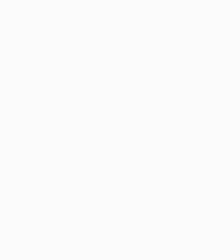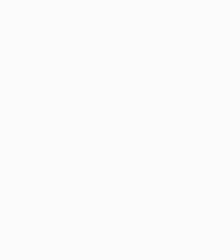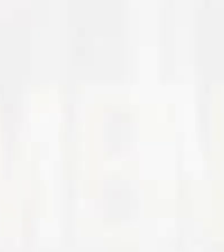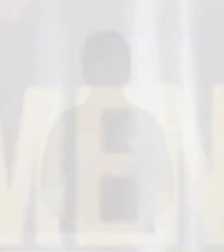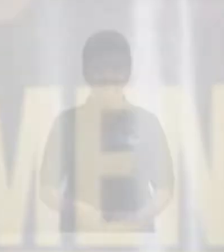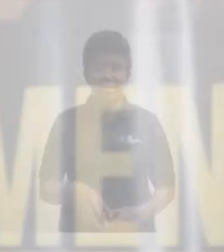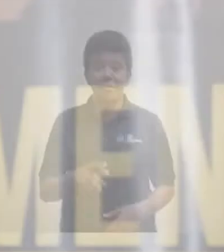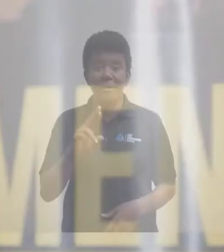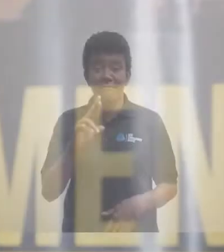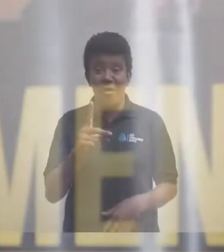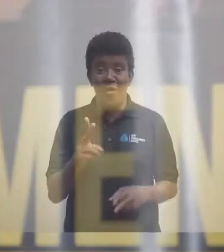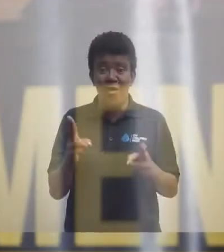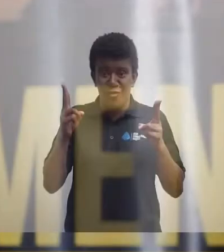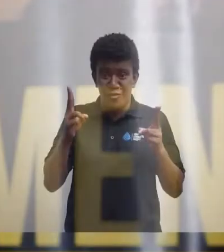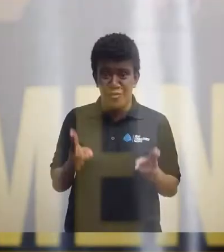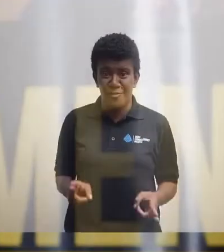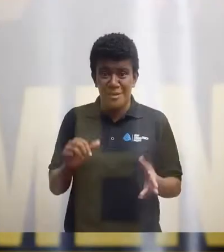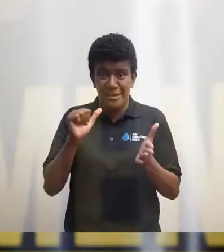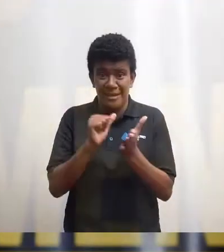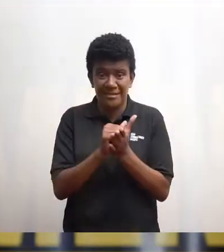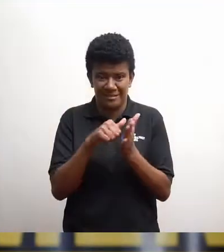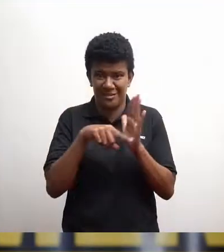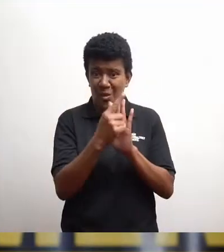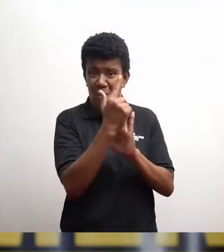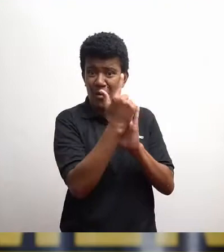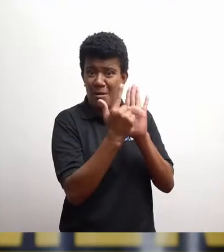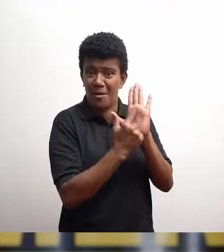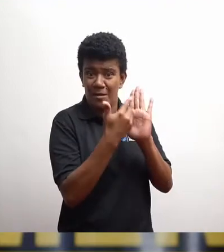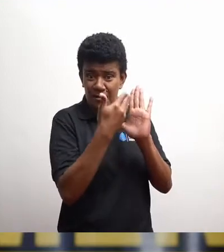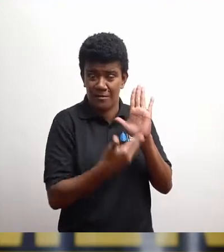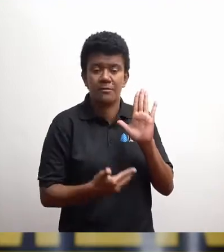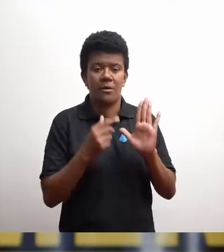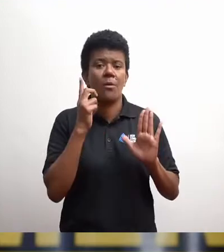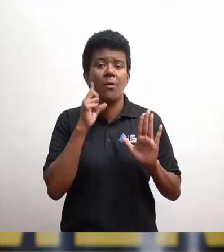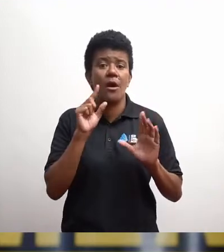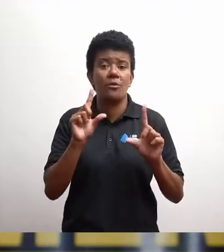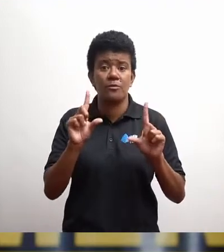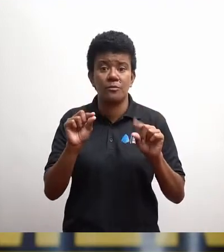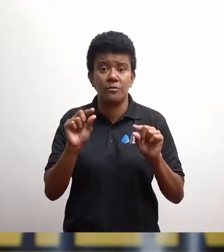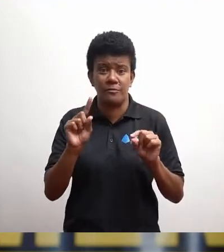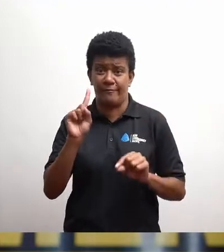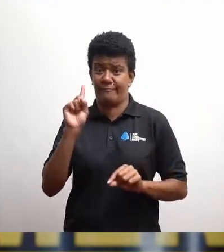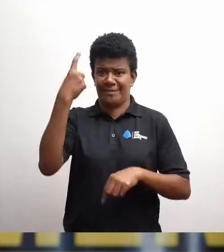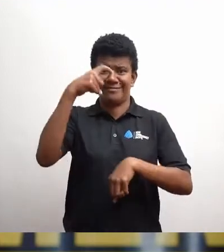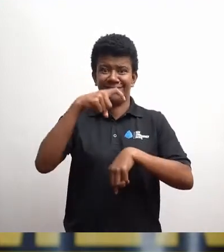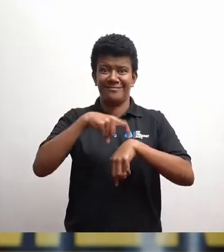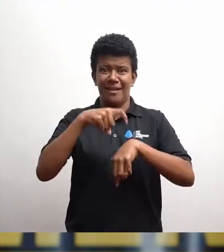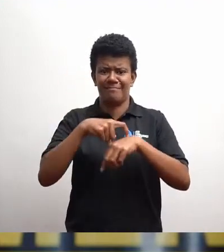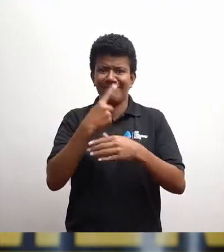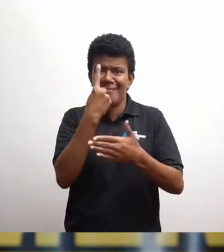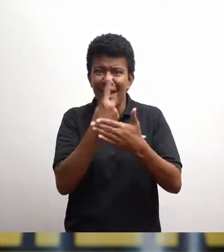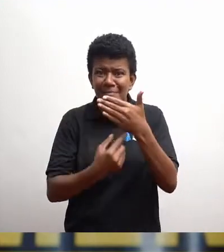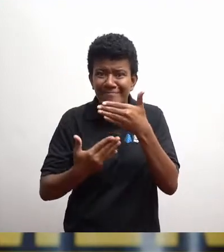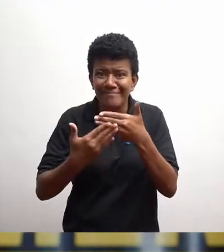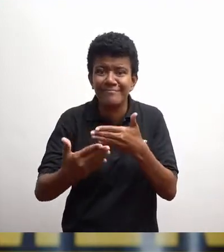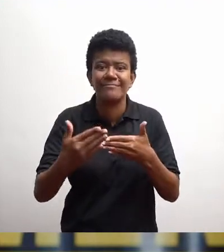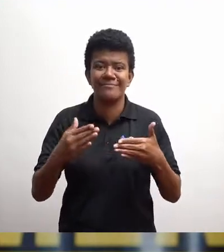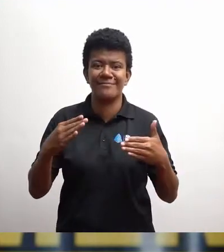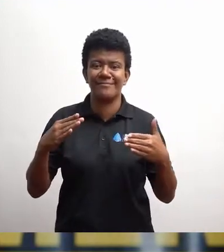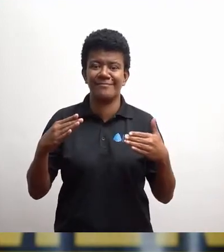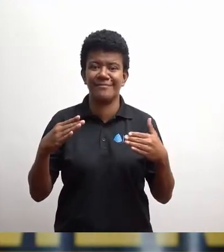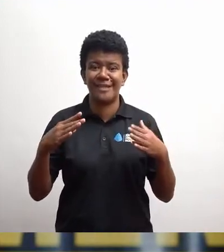rights in law and in practice. And as we said in the very first free school, there is a difference, right? Because you